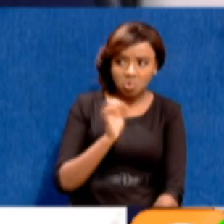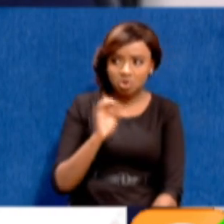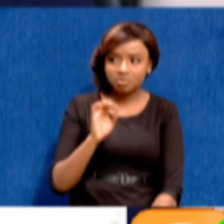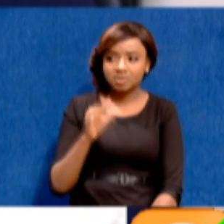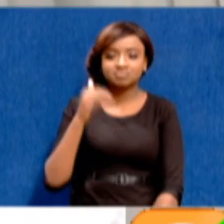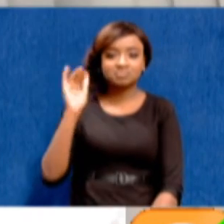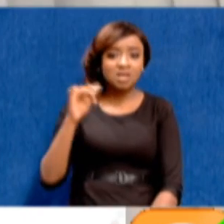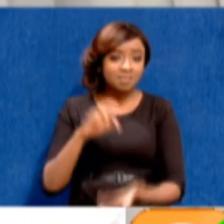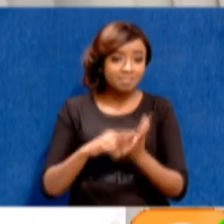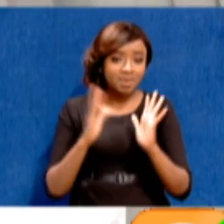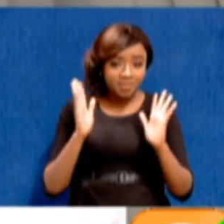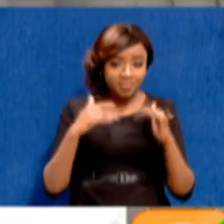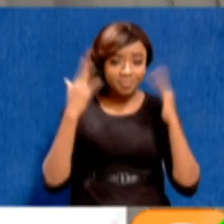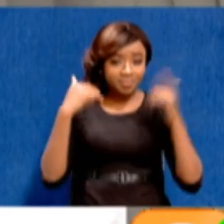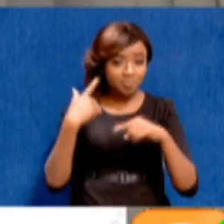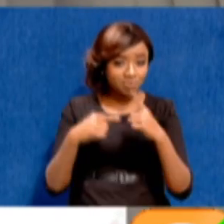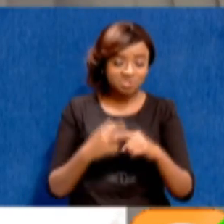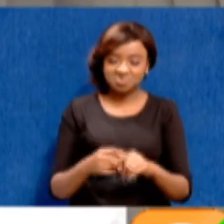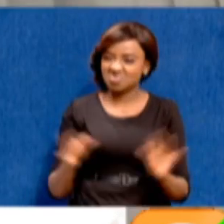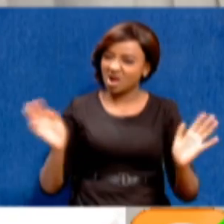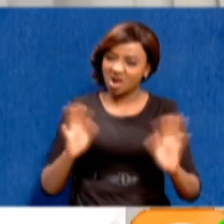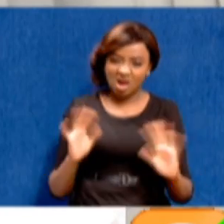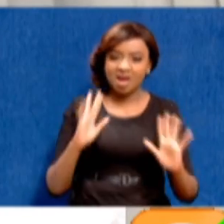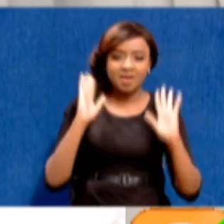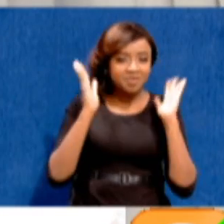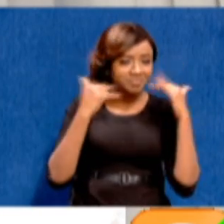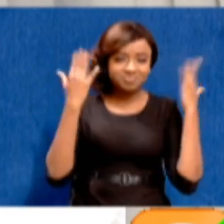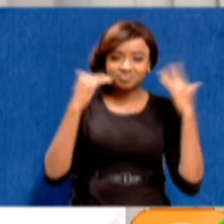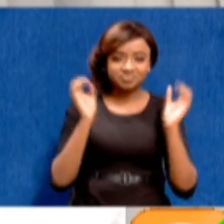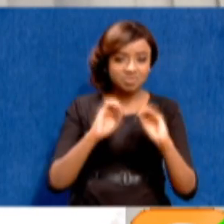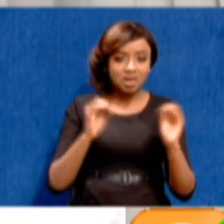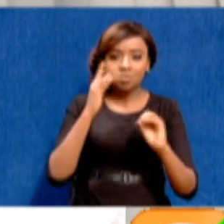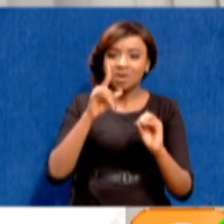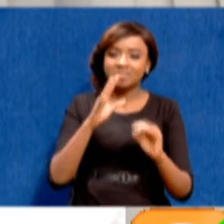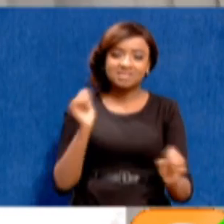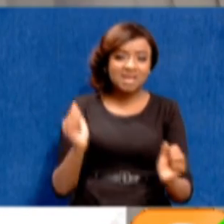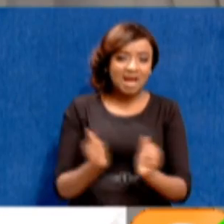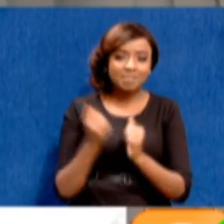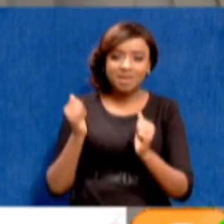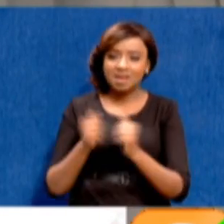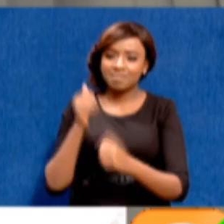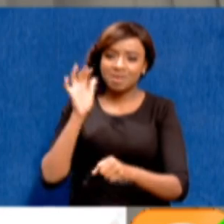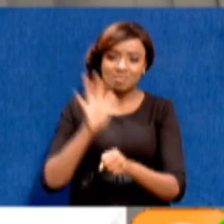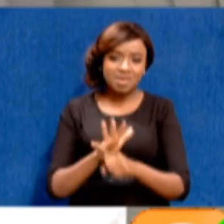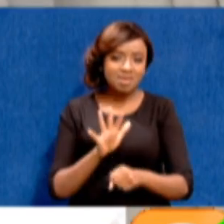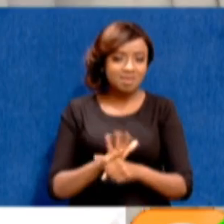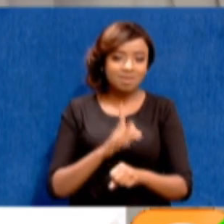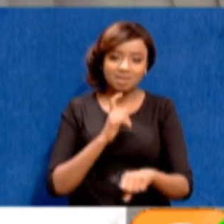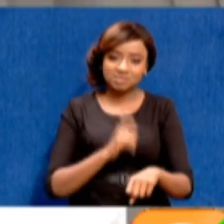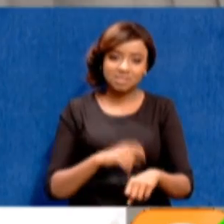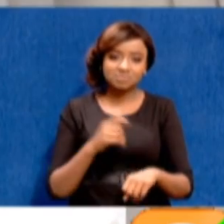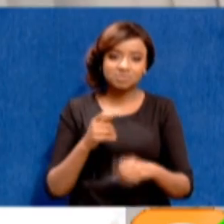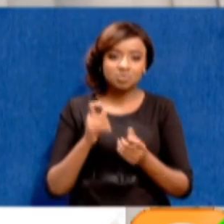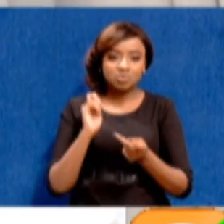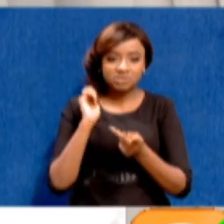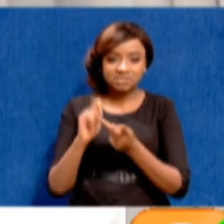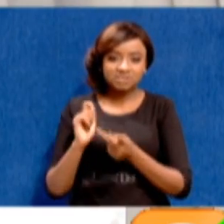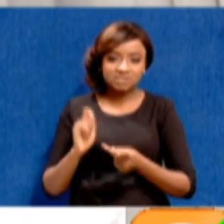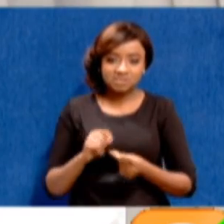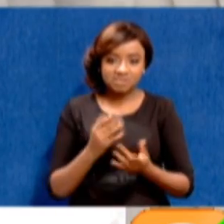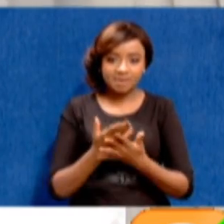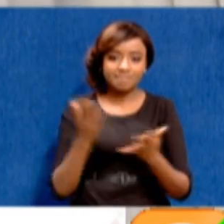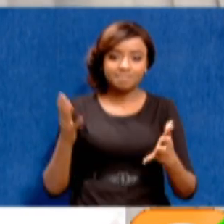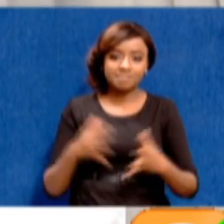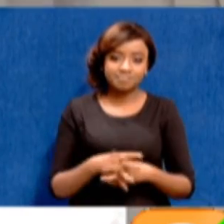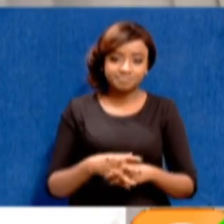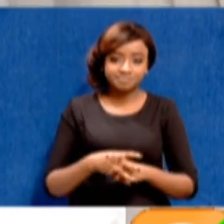there a cause for alarm?" "There is no cause for alarm. This happens many, many, many times in vaccine trials, testing in our